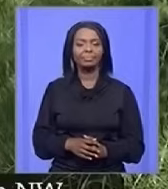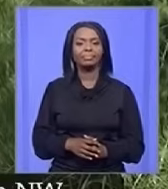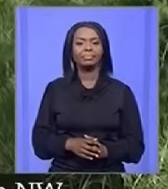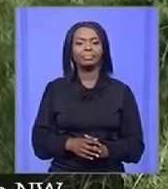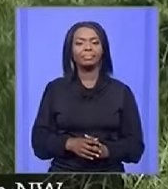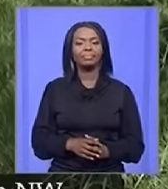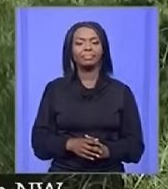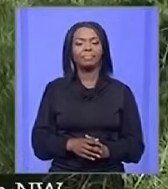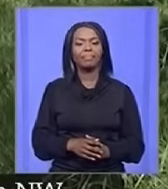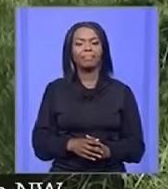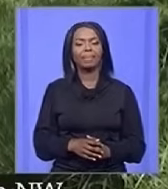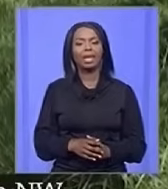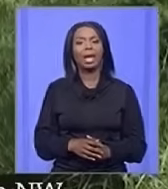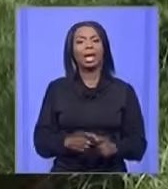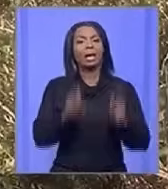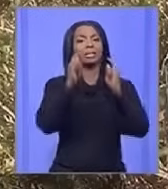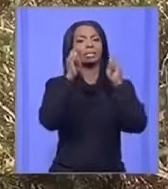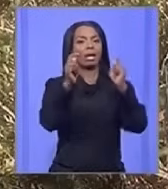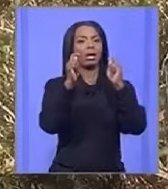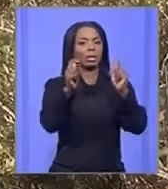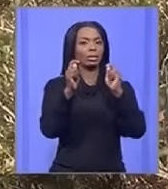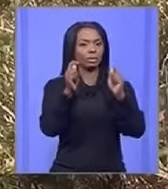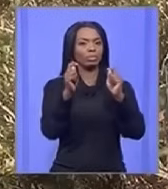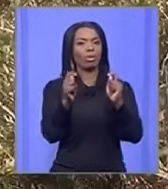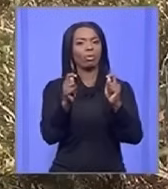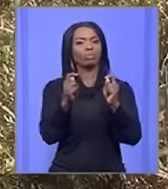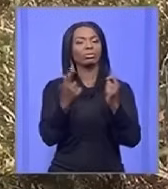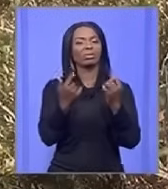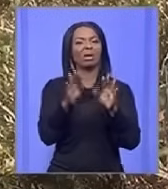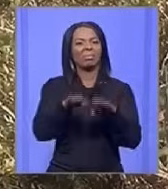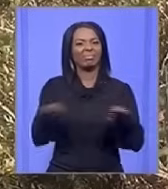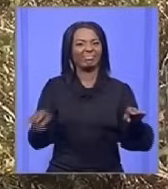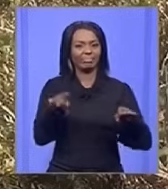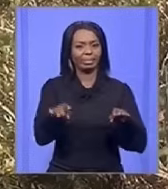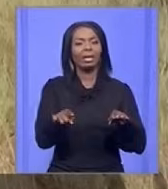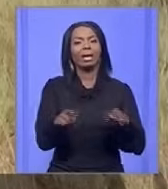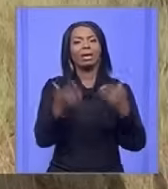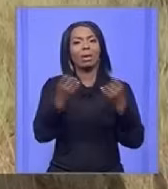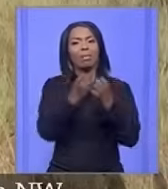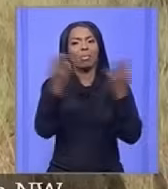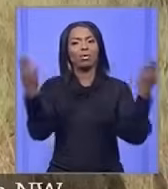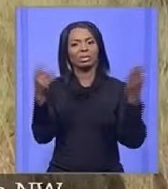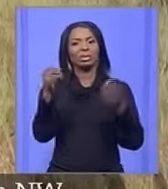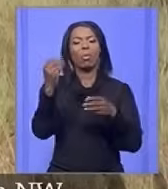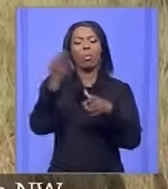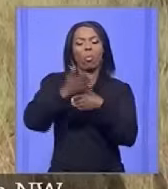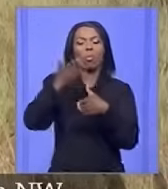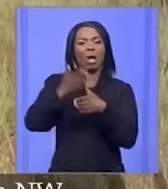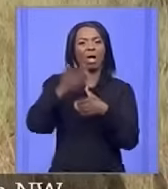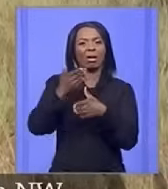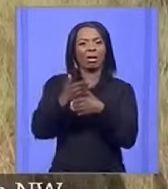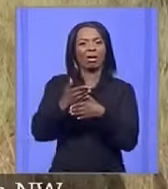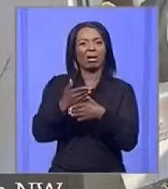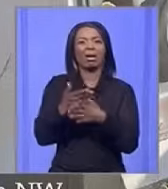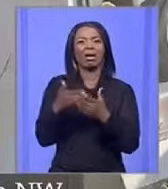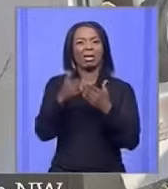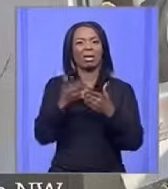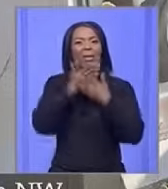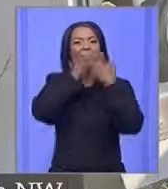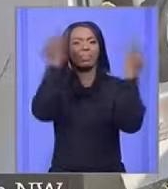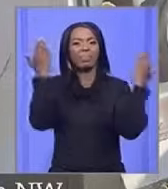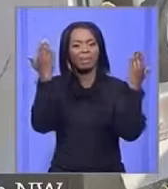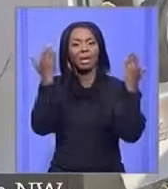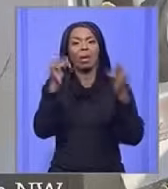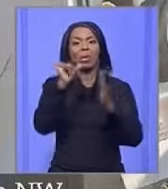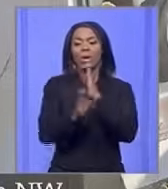Bangwe ba ba tsamaisang bana ba sekolo go bega ba itlhokomolosa tiro ya bone le go tlogela bana ba gaeletswe. Beke e fetileng barutwana bangwe ba gobetse